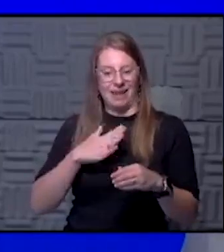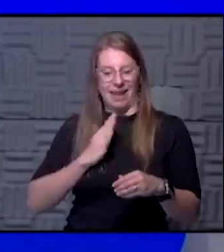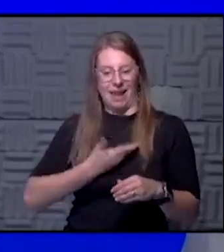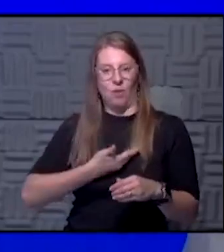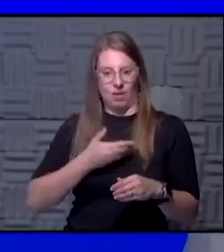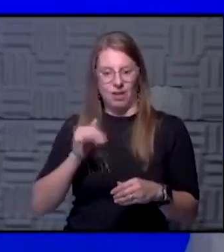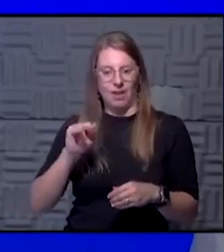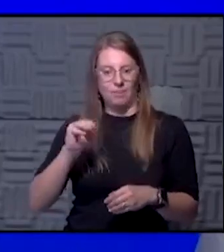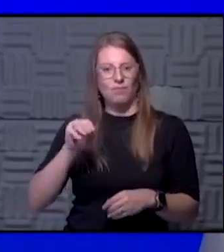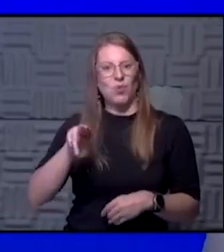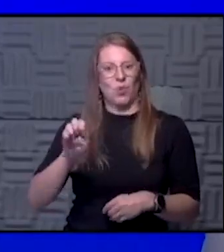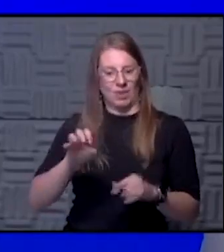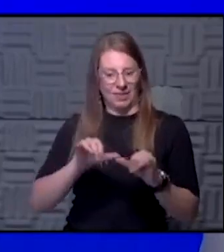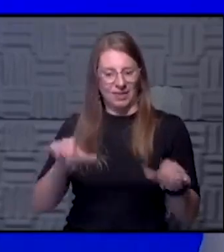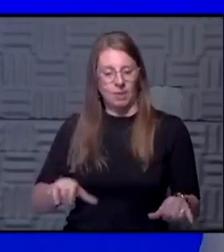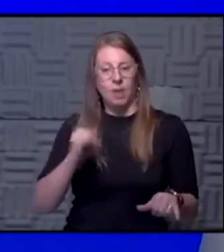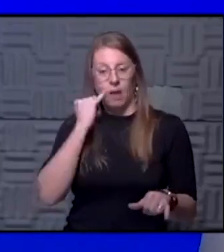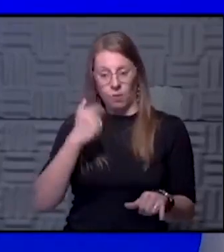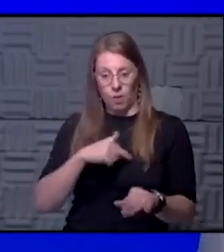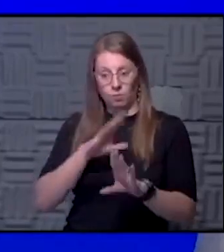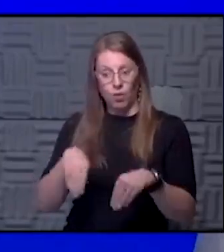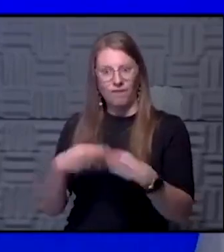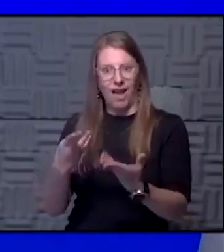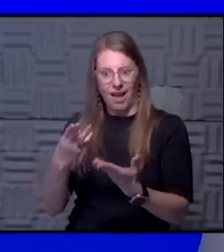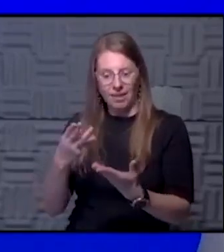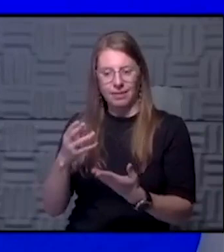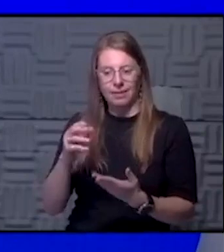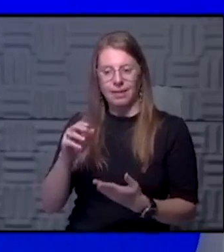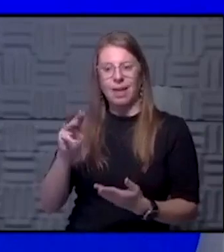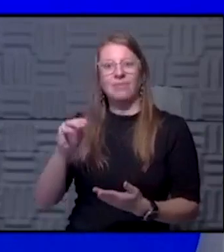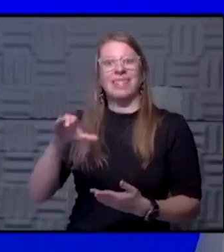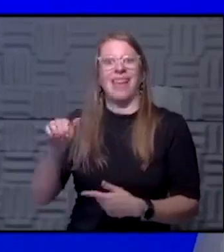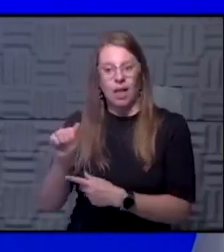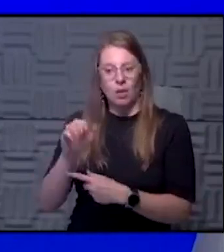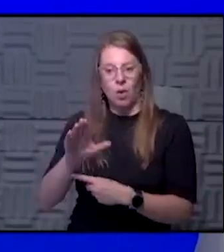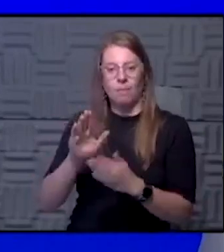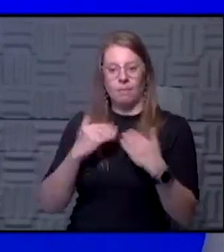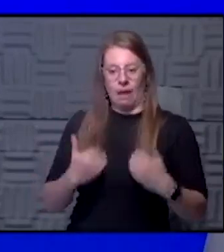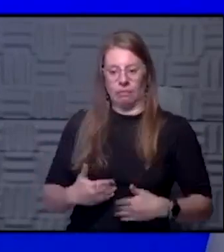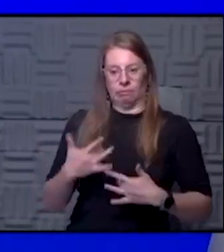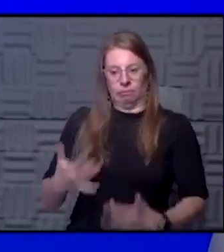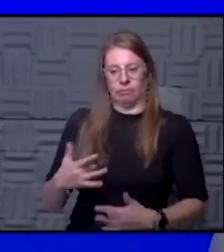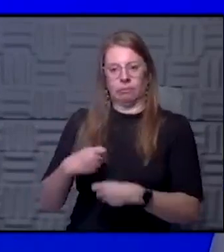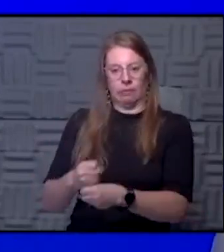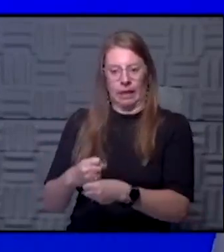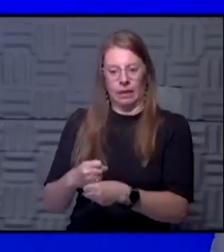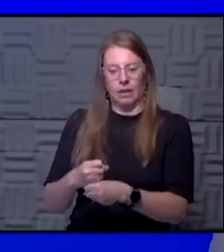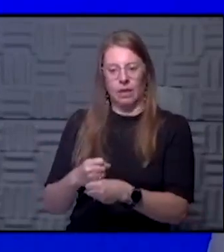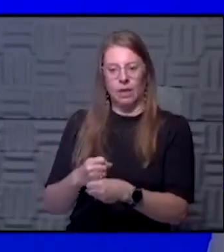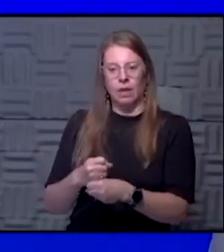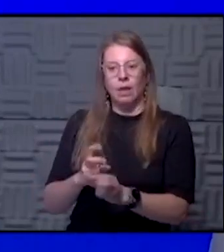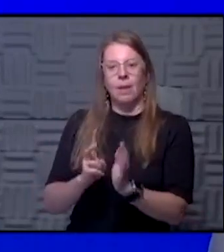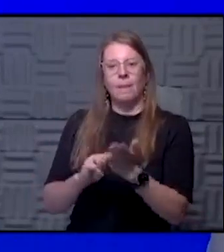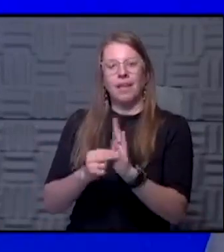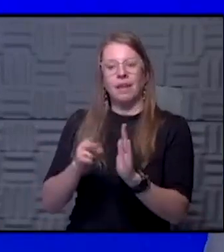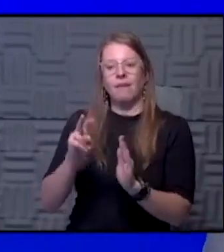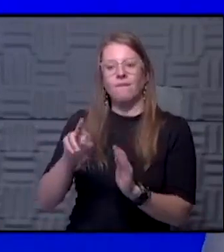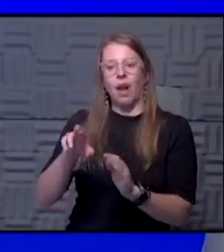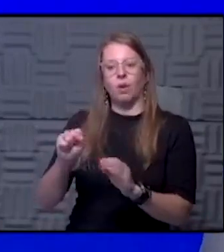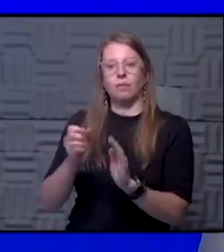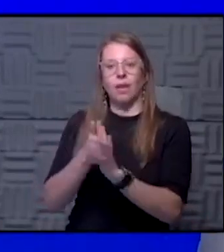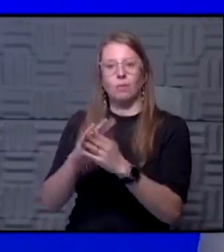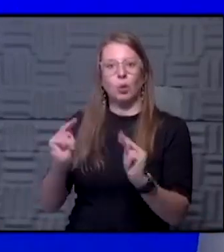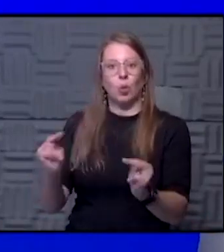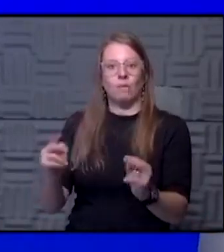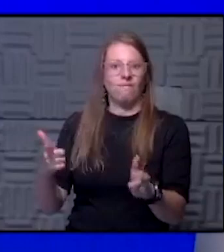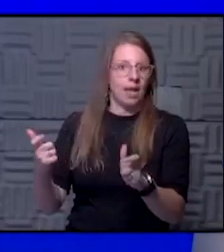then instead provide antibodies that your body would normally make to help neutralize the virus quicker, that should have an